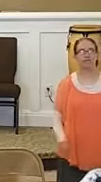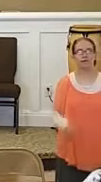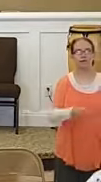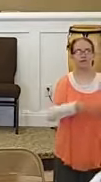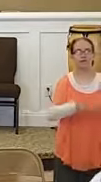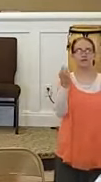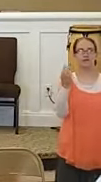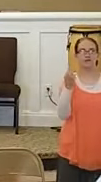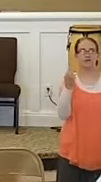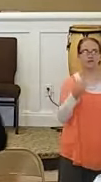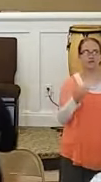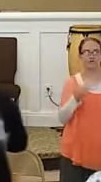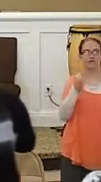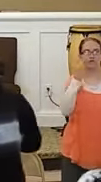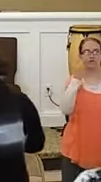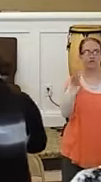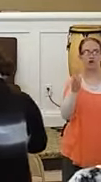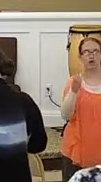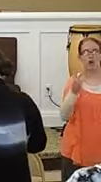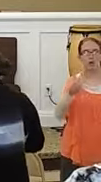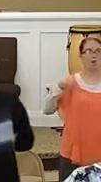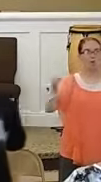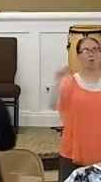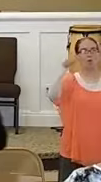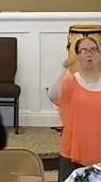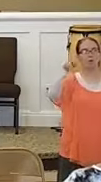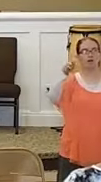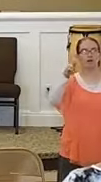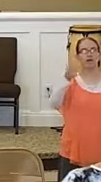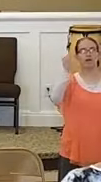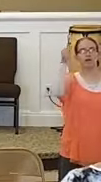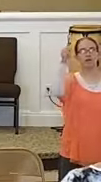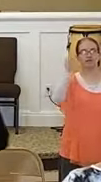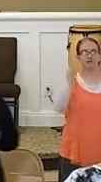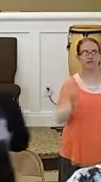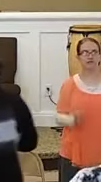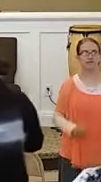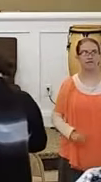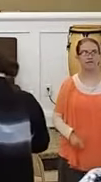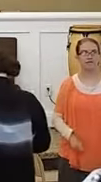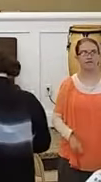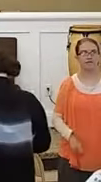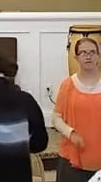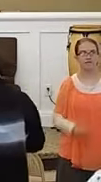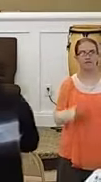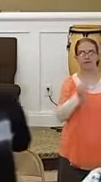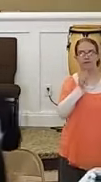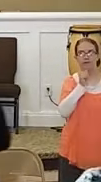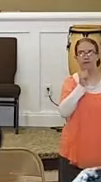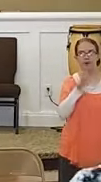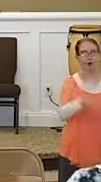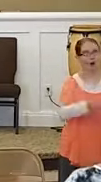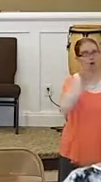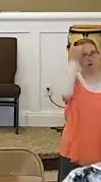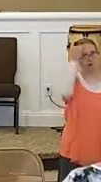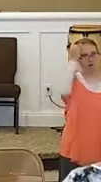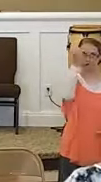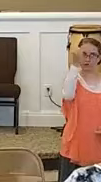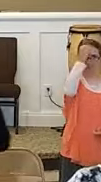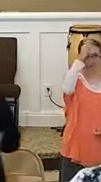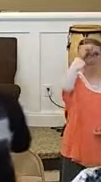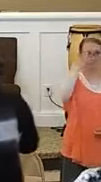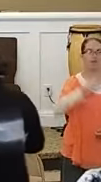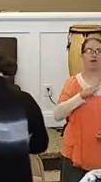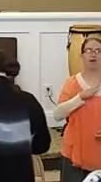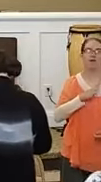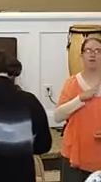Verse 13, now when they saw the boldness of Peter and John and perceived that they were unlearned and ignorant men,